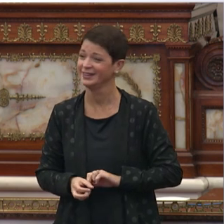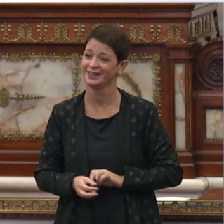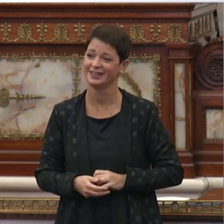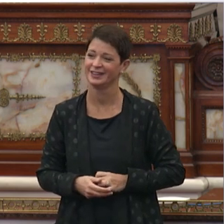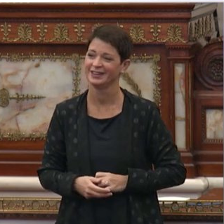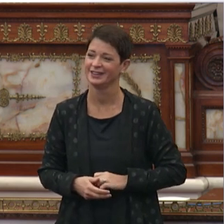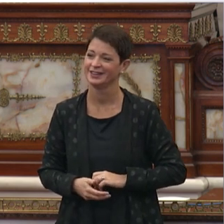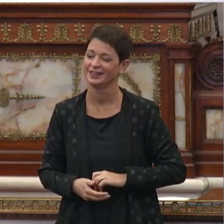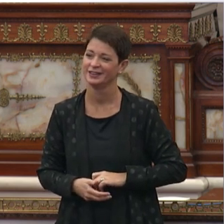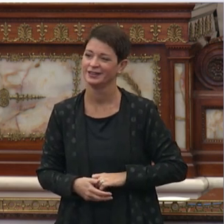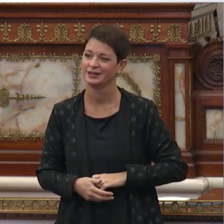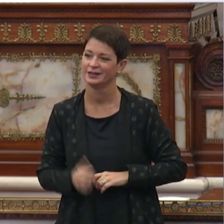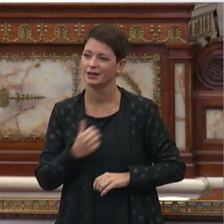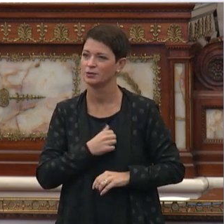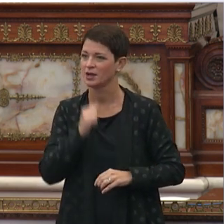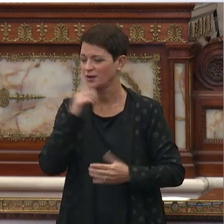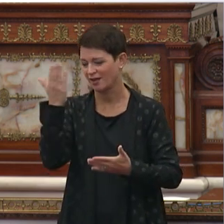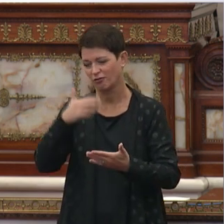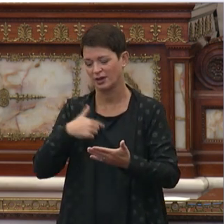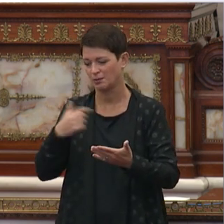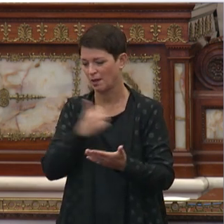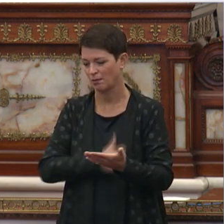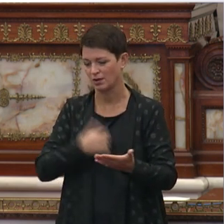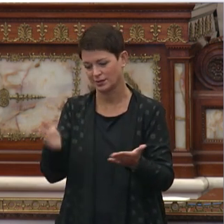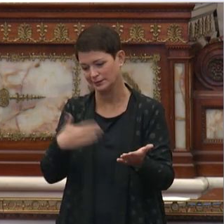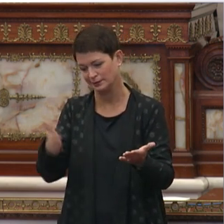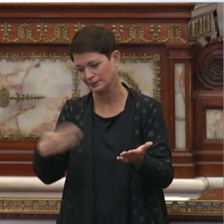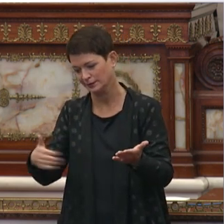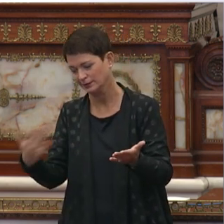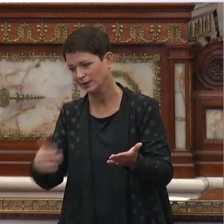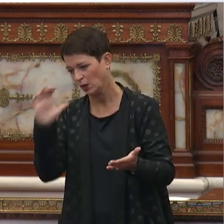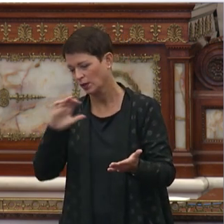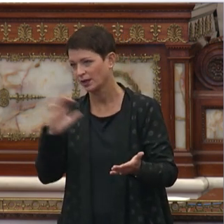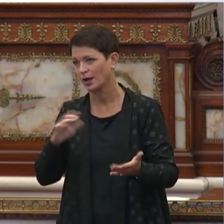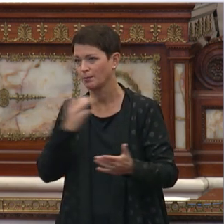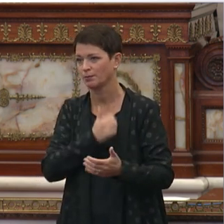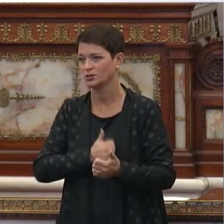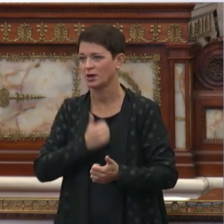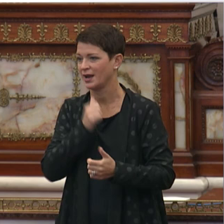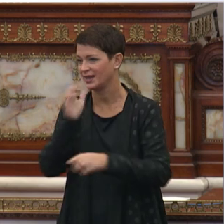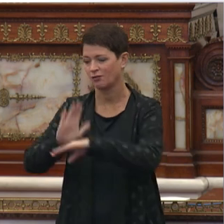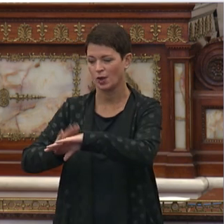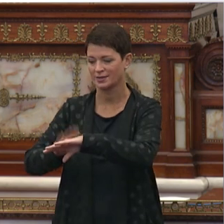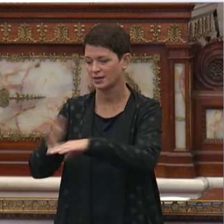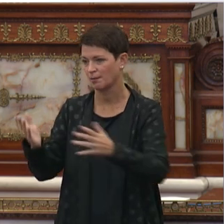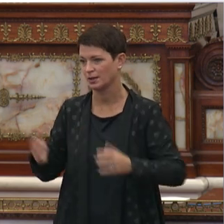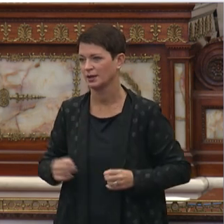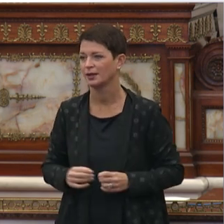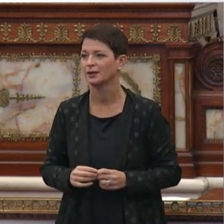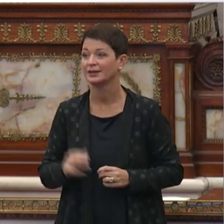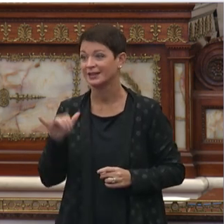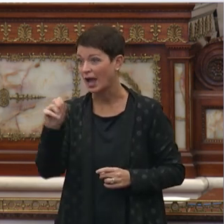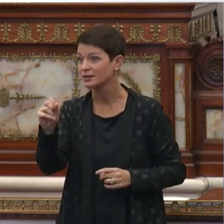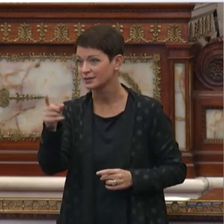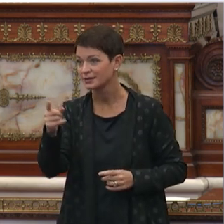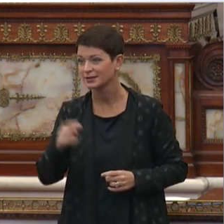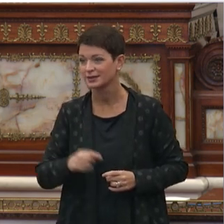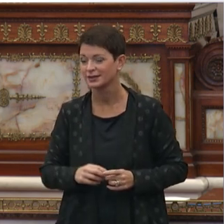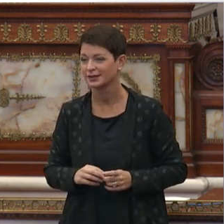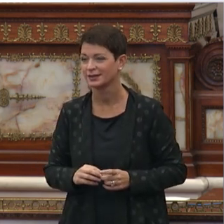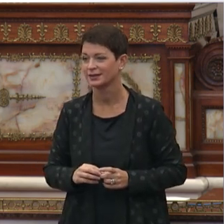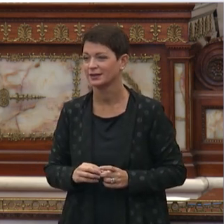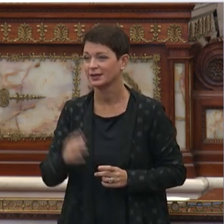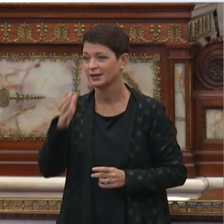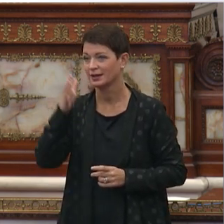I did have it in front of me. I apologize. No, sorry. My fault for not giving you a heads up. Yeah. Normally,